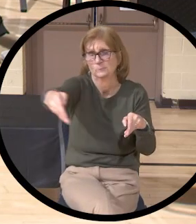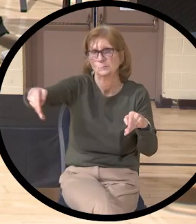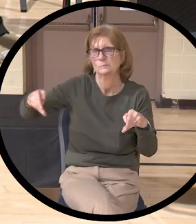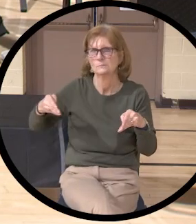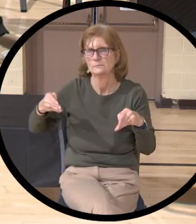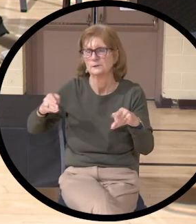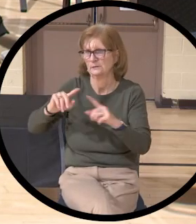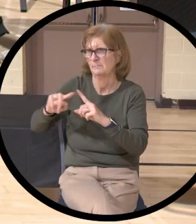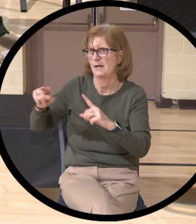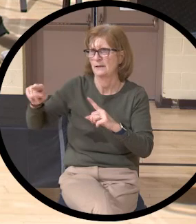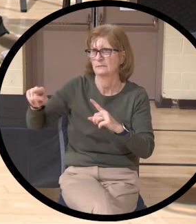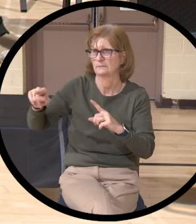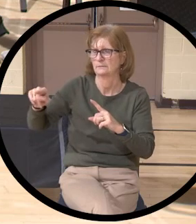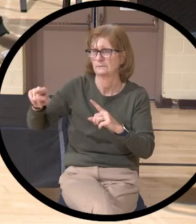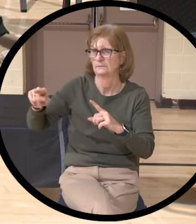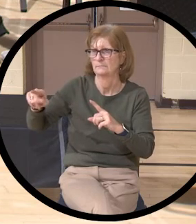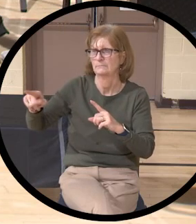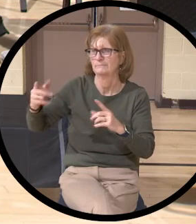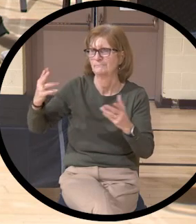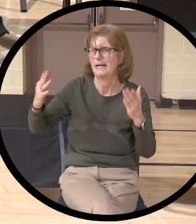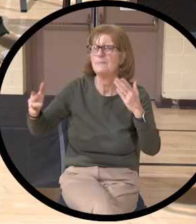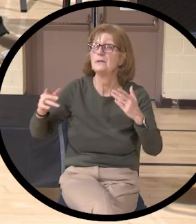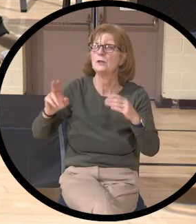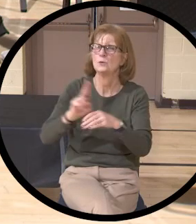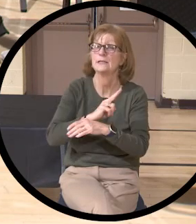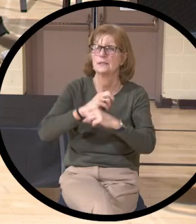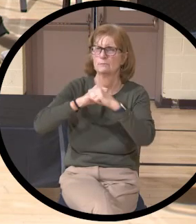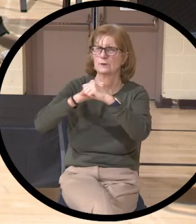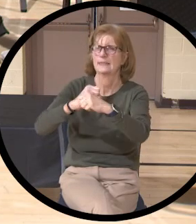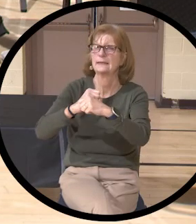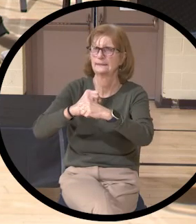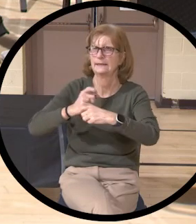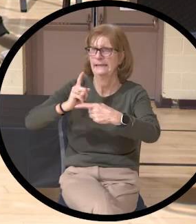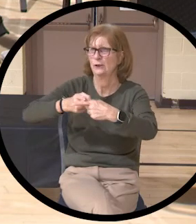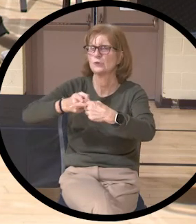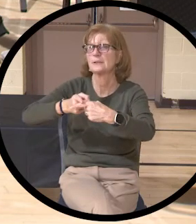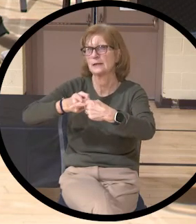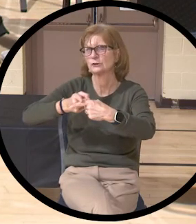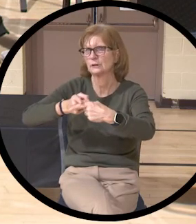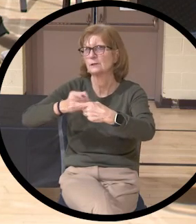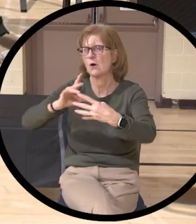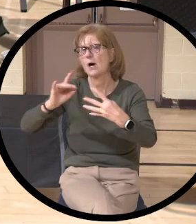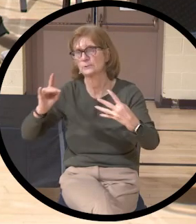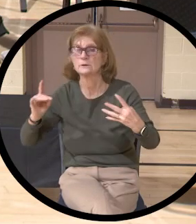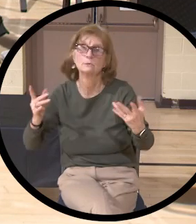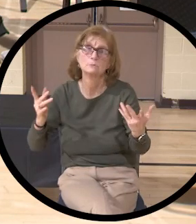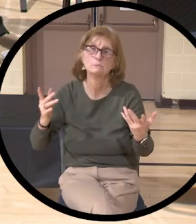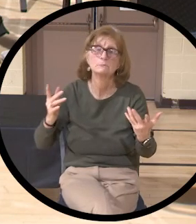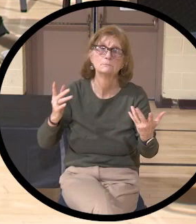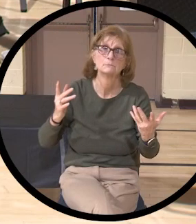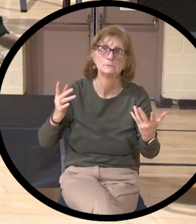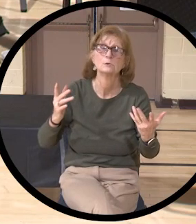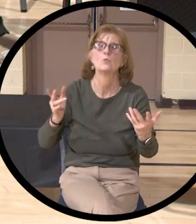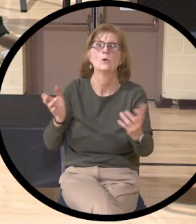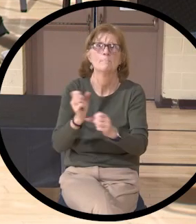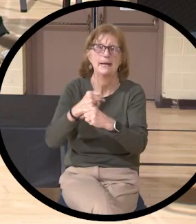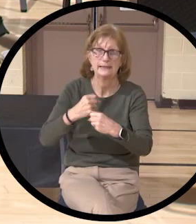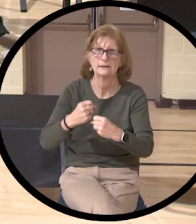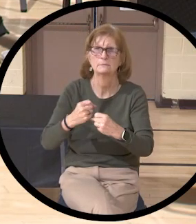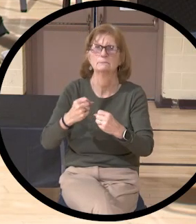place, but maybe the protected intersection flex posts will make that an even more uncomfortable movement